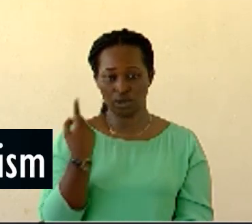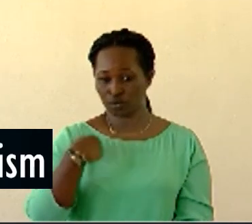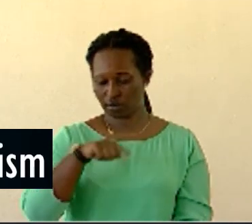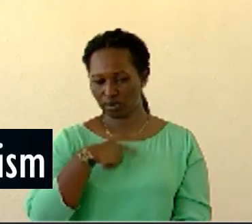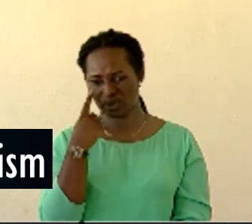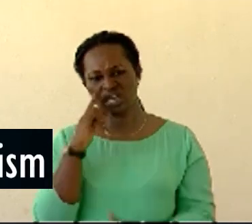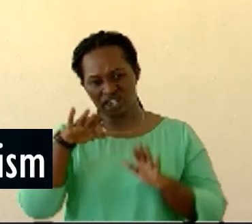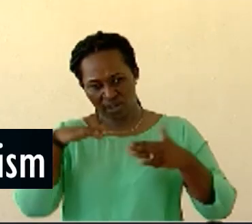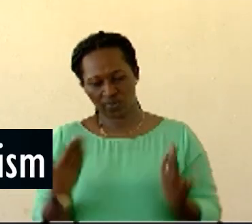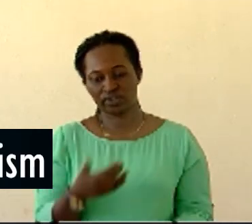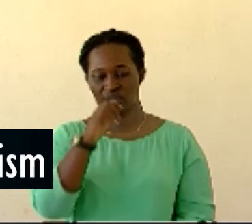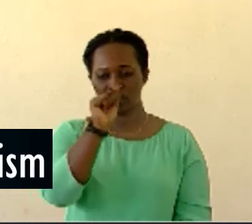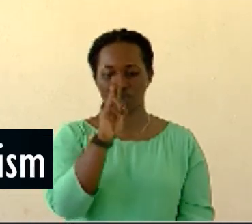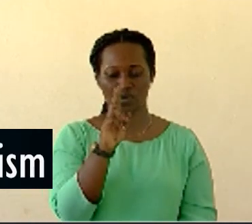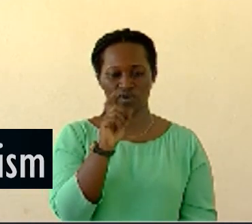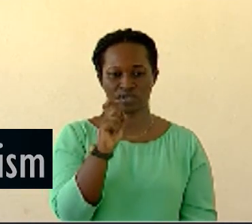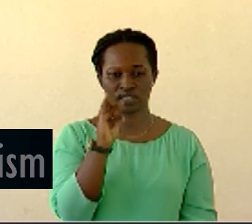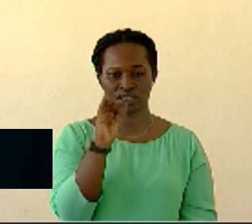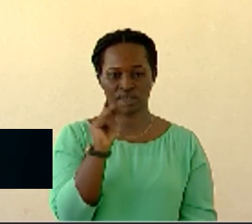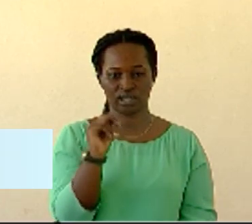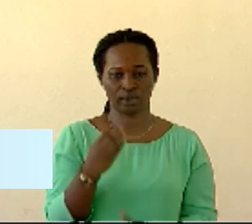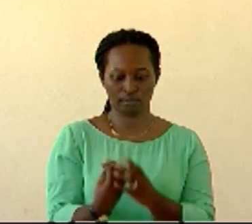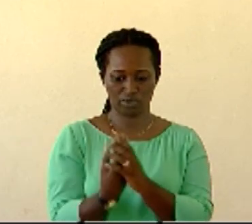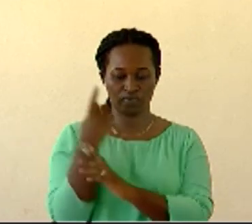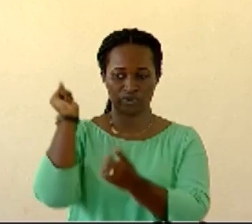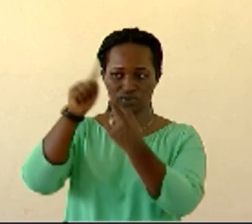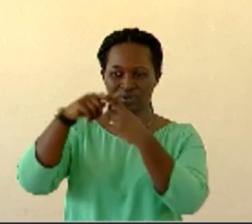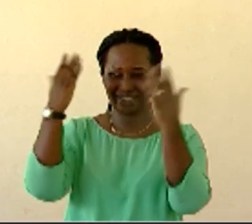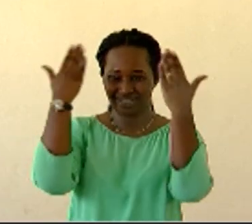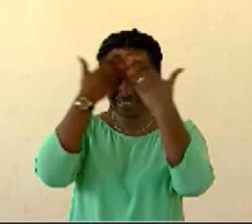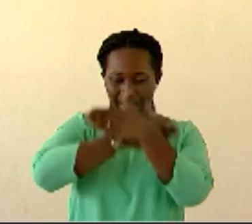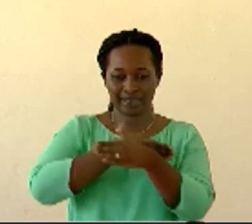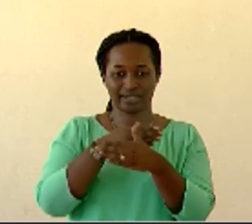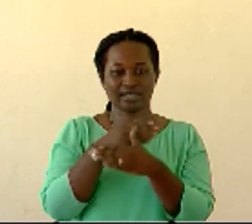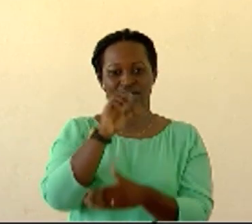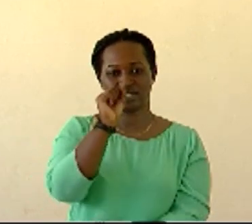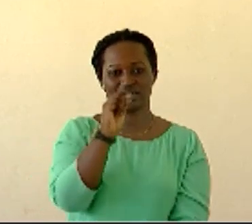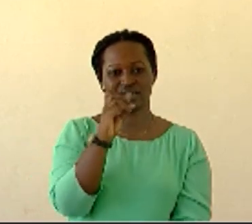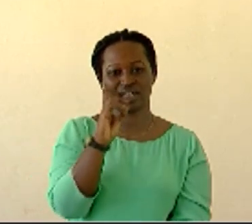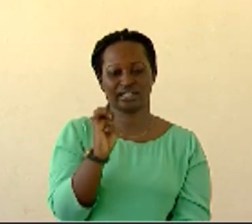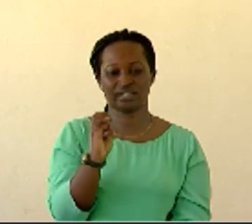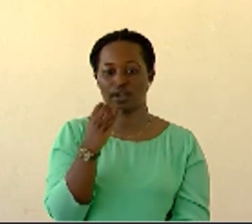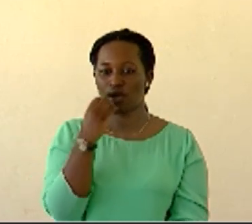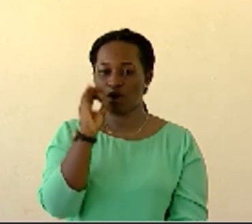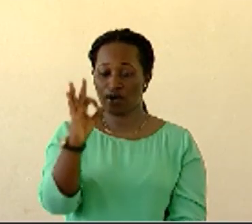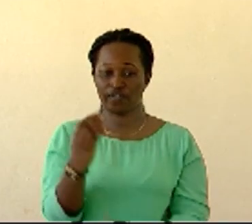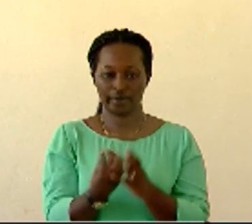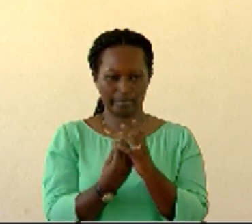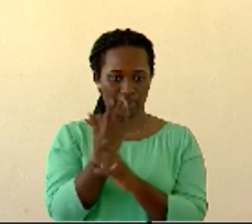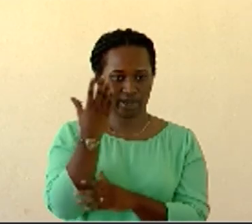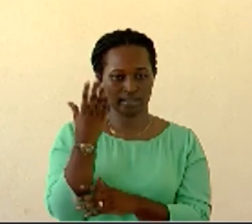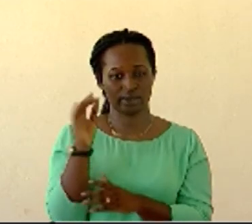how auxin hormone moves to the dark side of the plant, causing cells there to grow larger